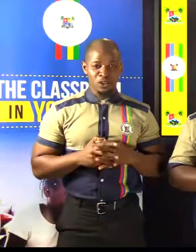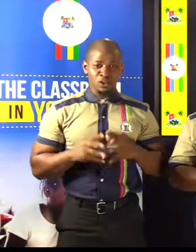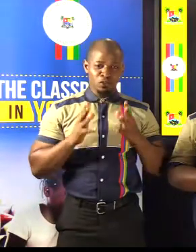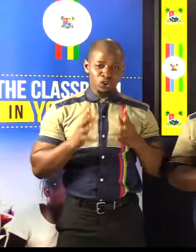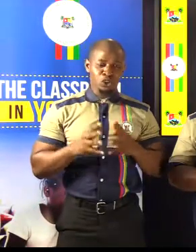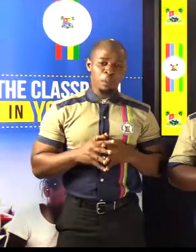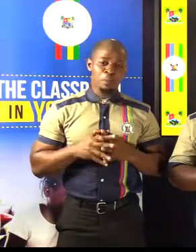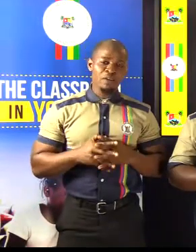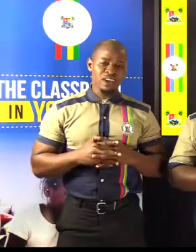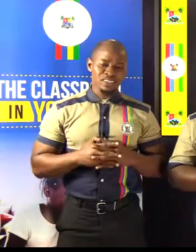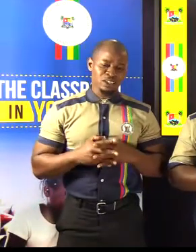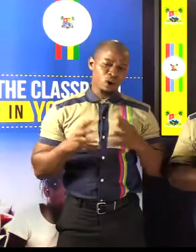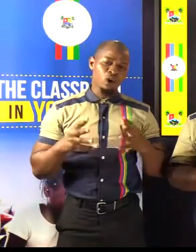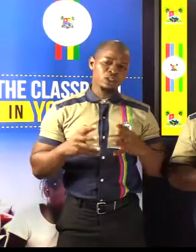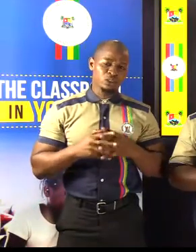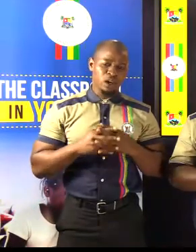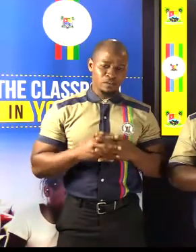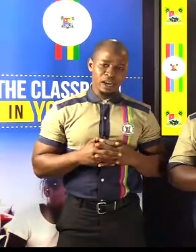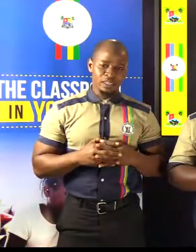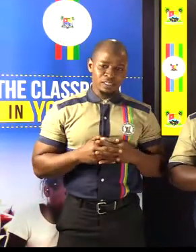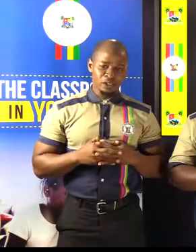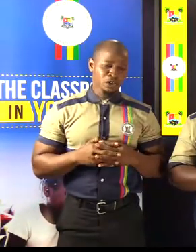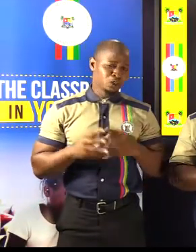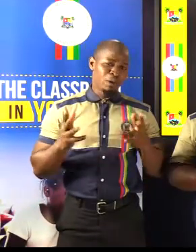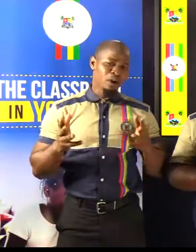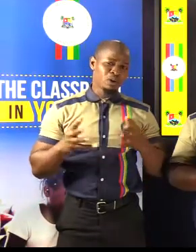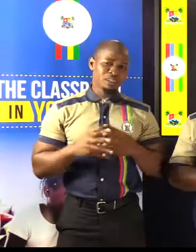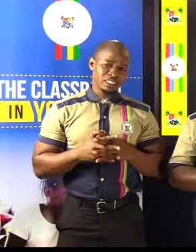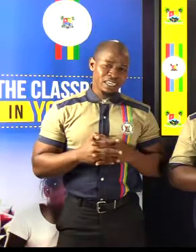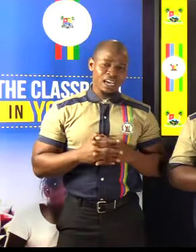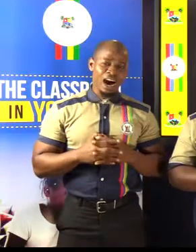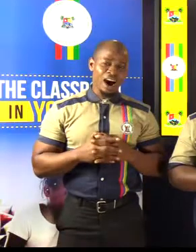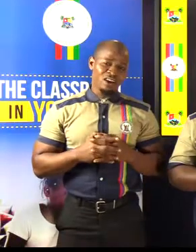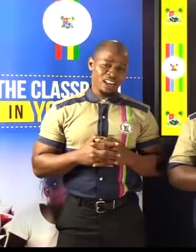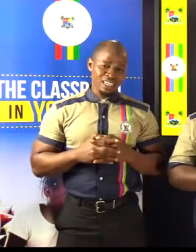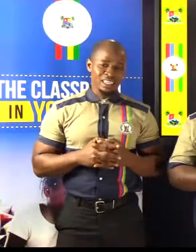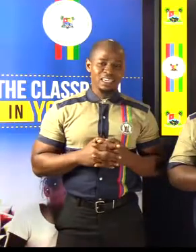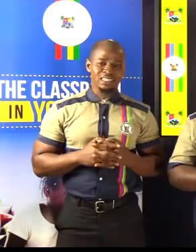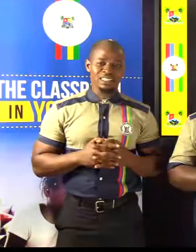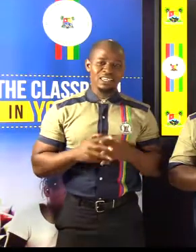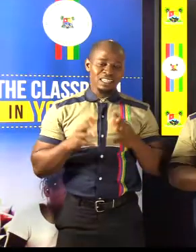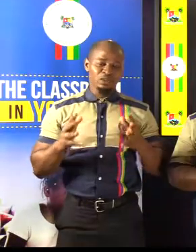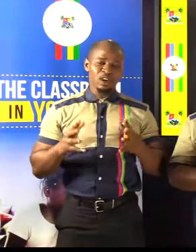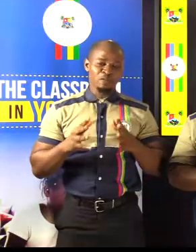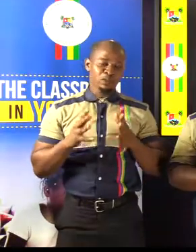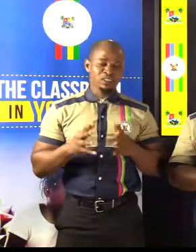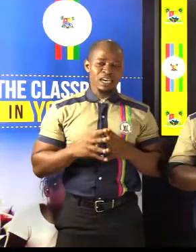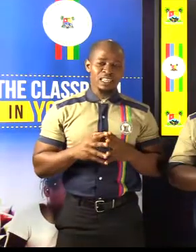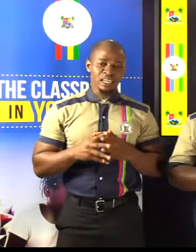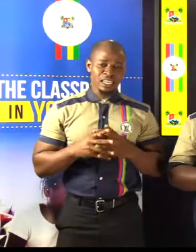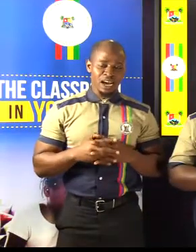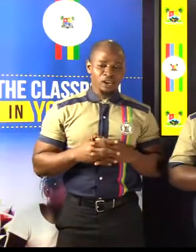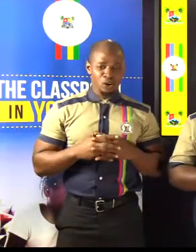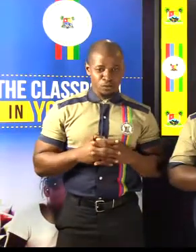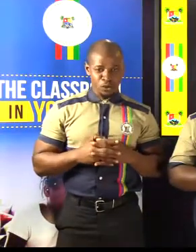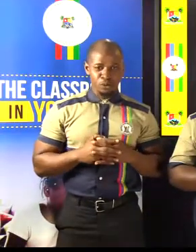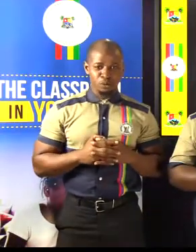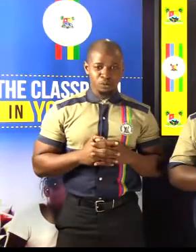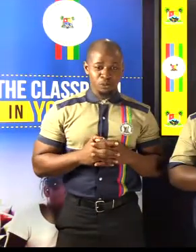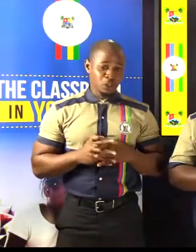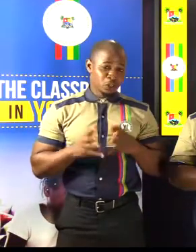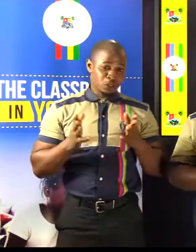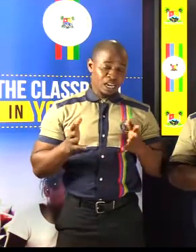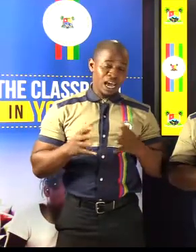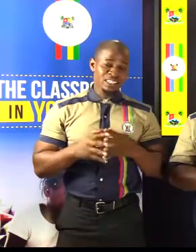perfection. For you to be perfect at all that you have learned, you might want to take our online tests that we have put together in a catalog for